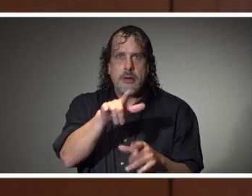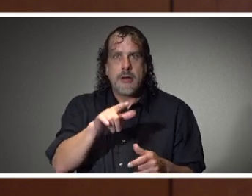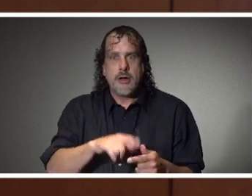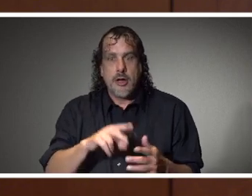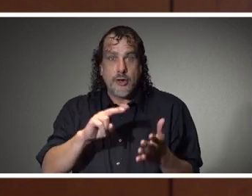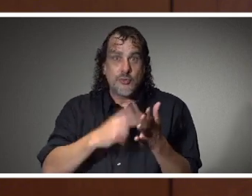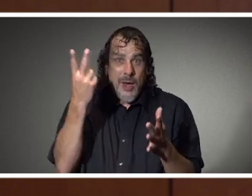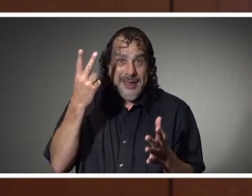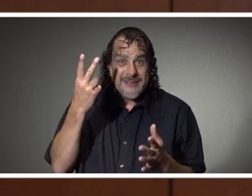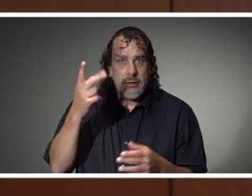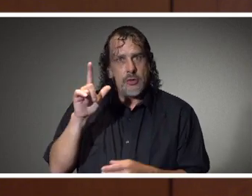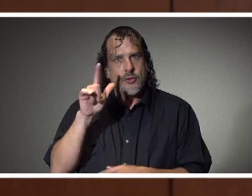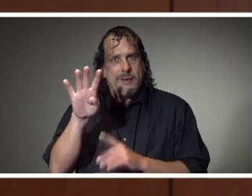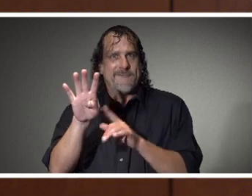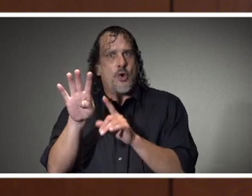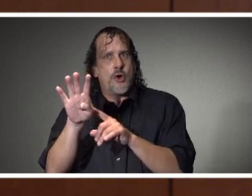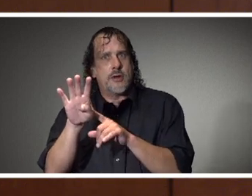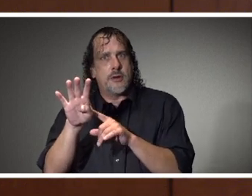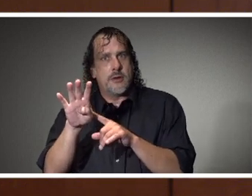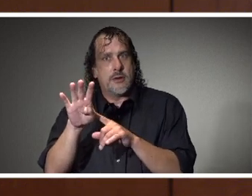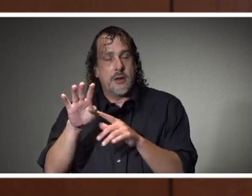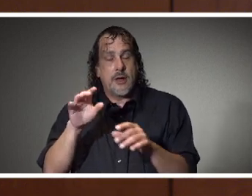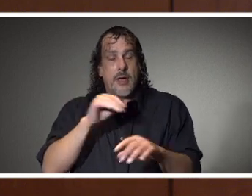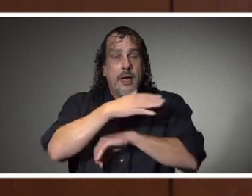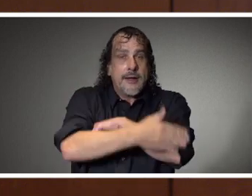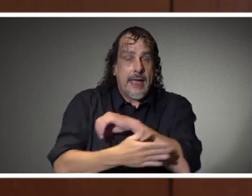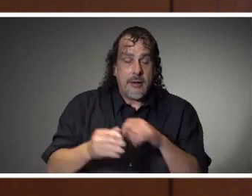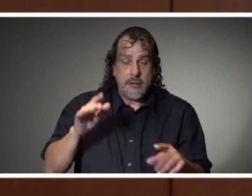was 24. Counties that got affected